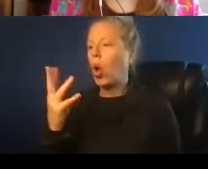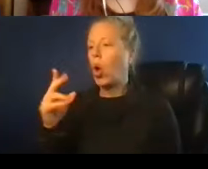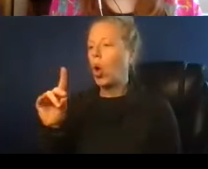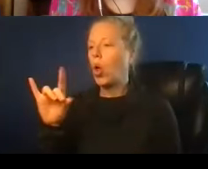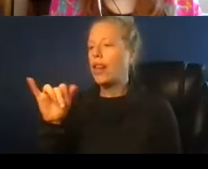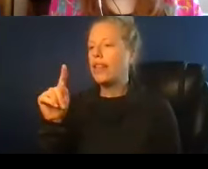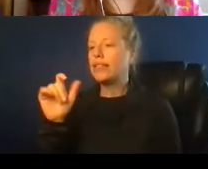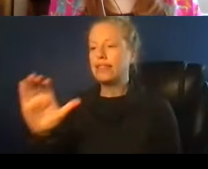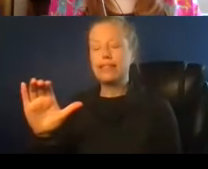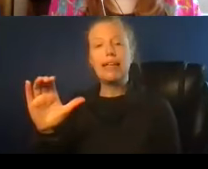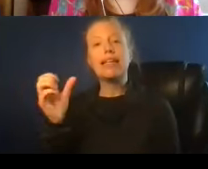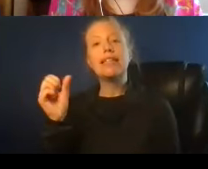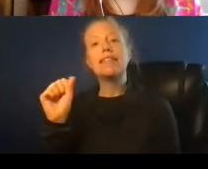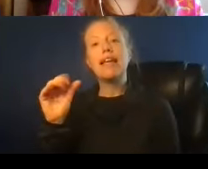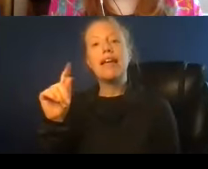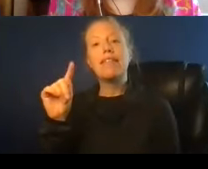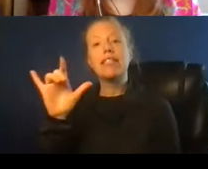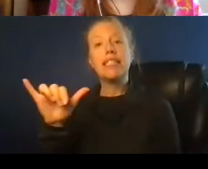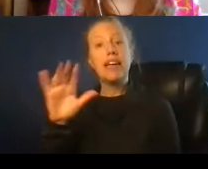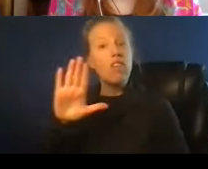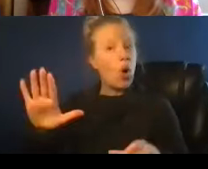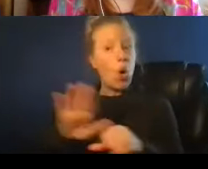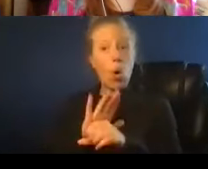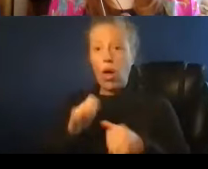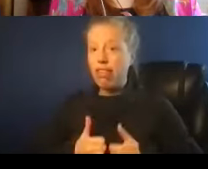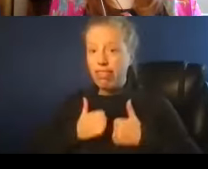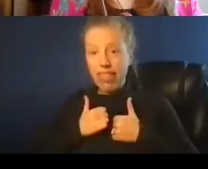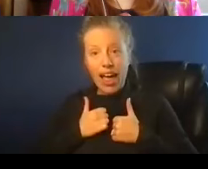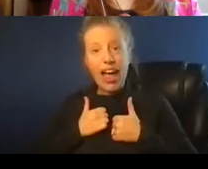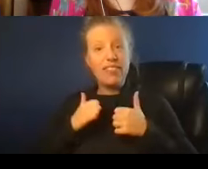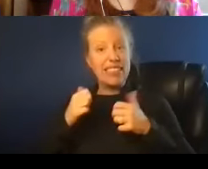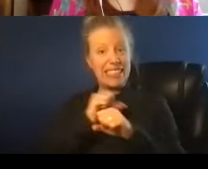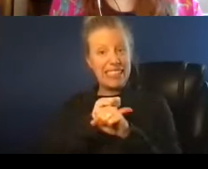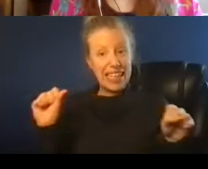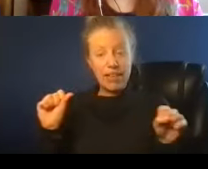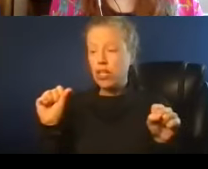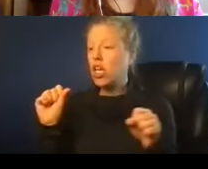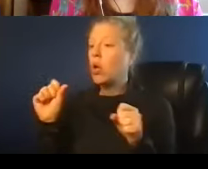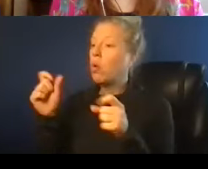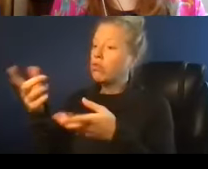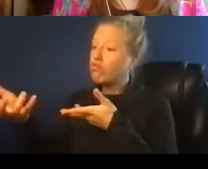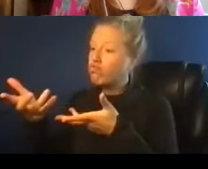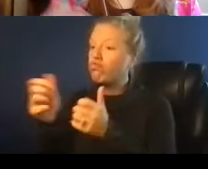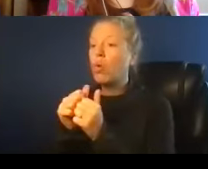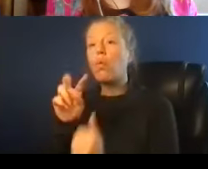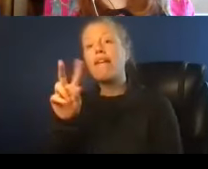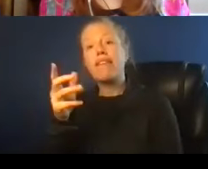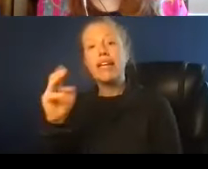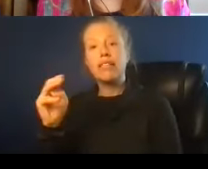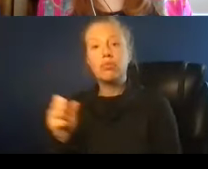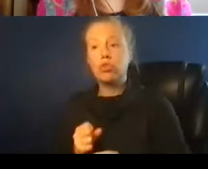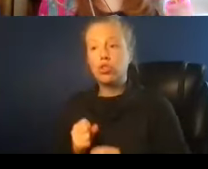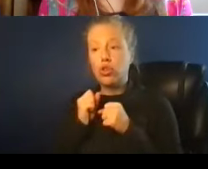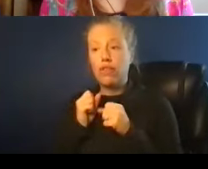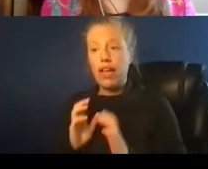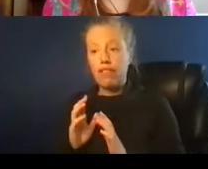safety in all areas of life when we're working with victim survivors. And then we'll get into the nitty-gritty. So what's a